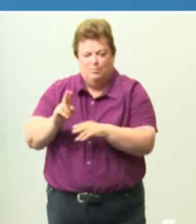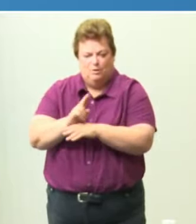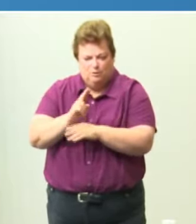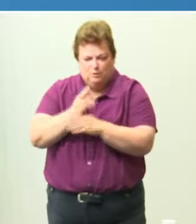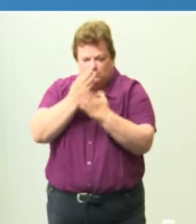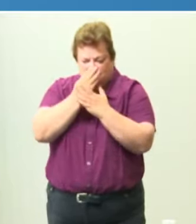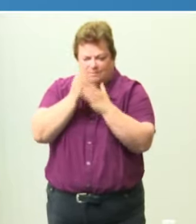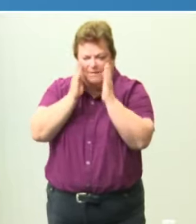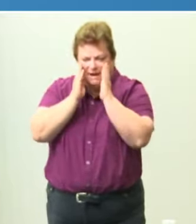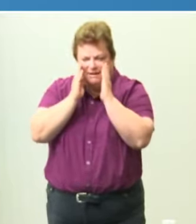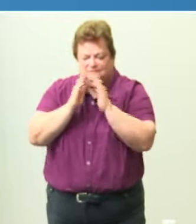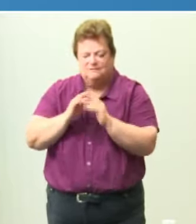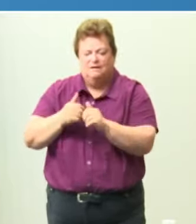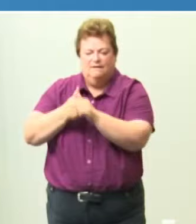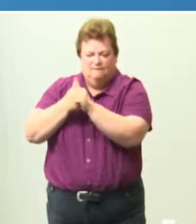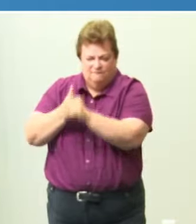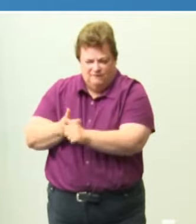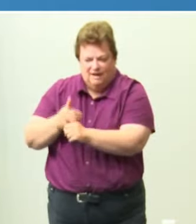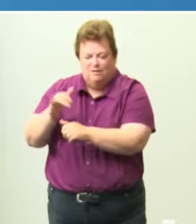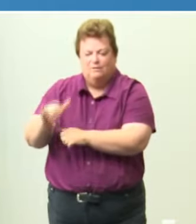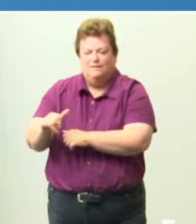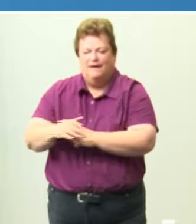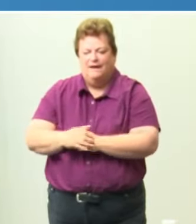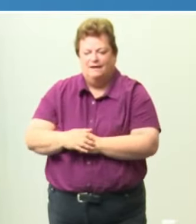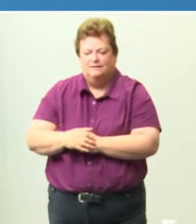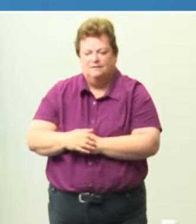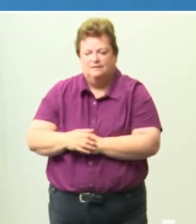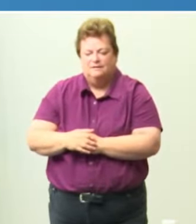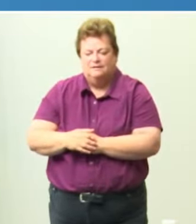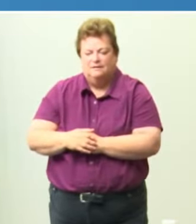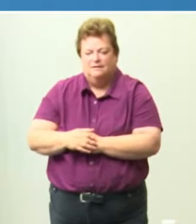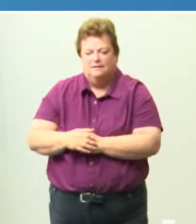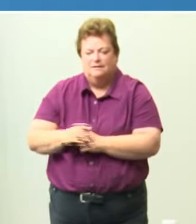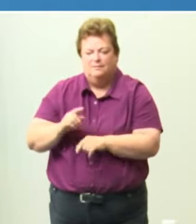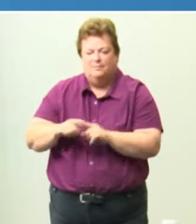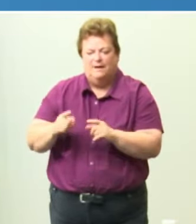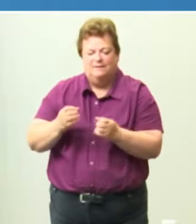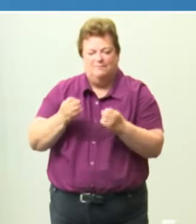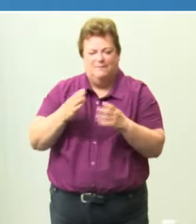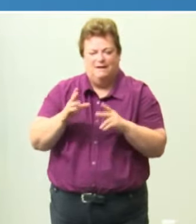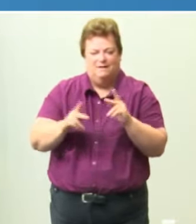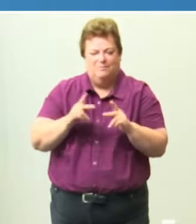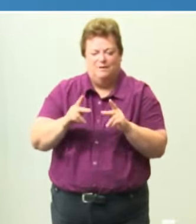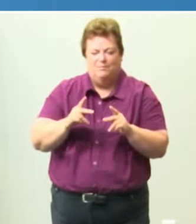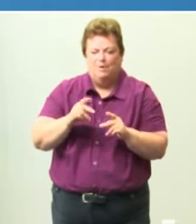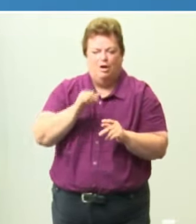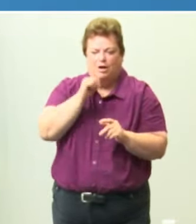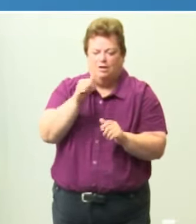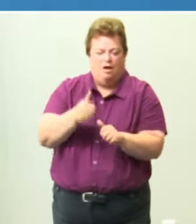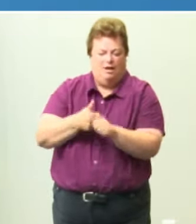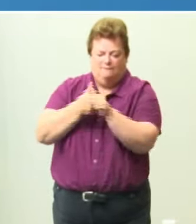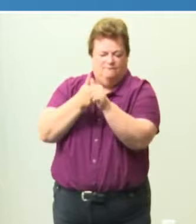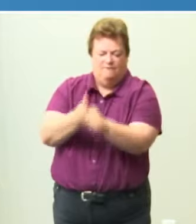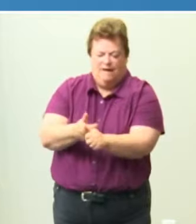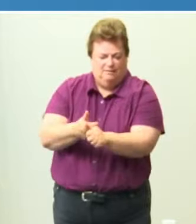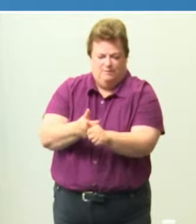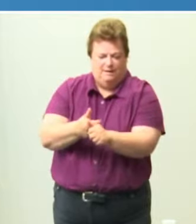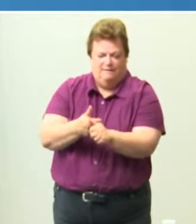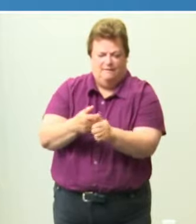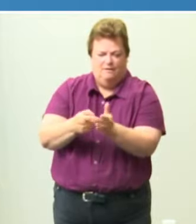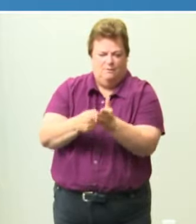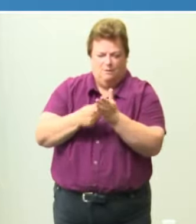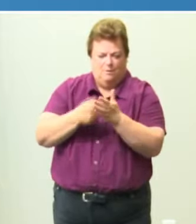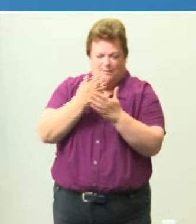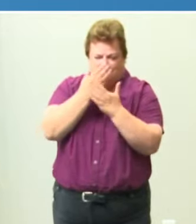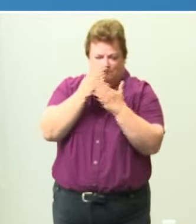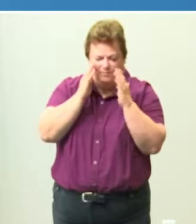and followed that. They had a lot of staff there, but a lot of people were just non-compliant. So we were